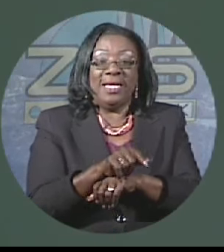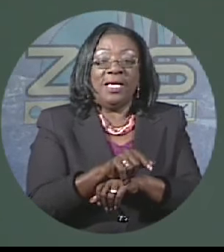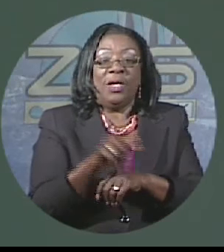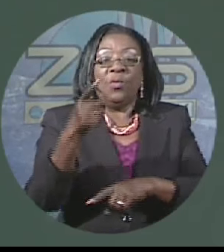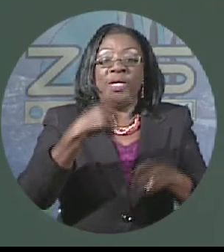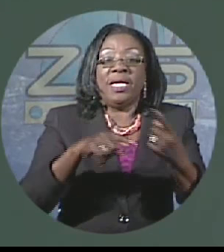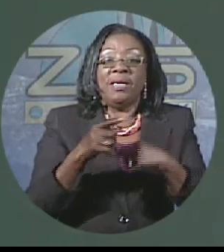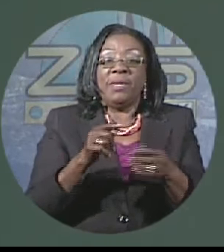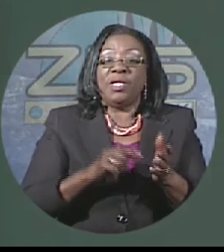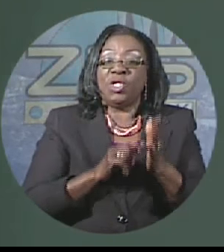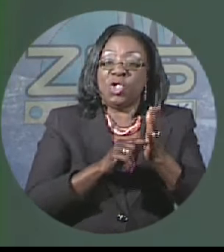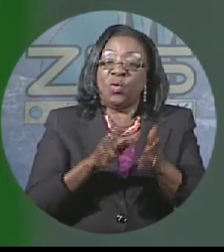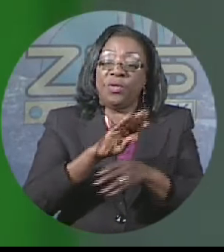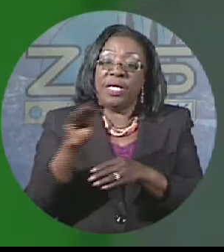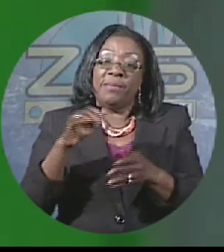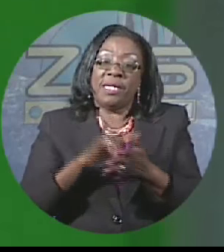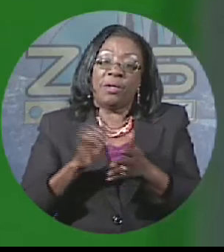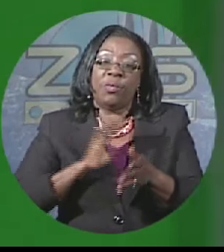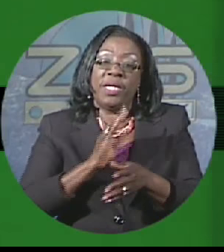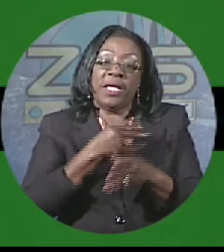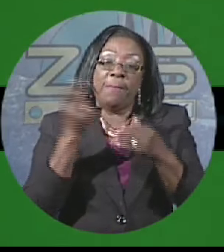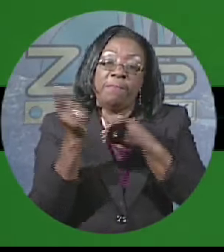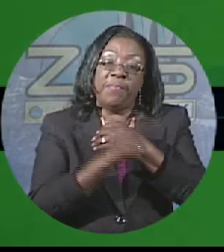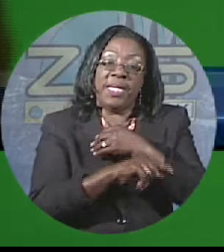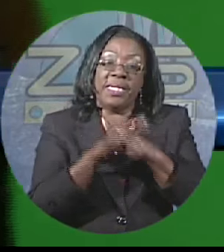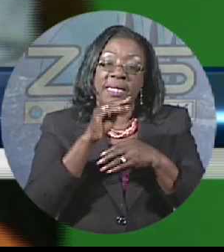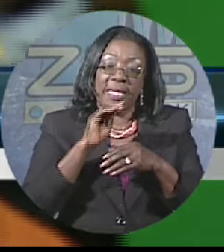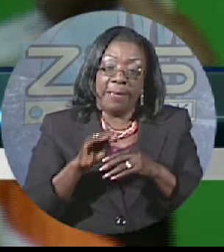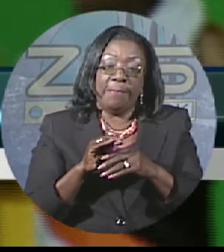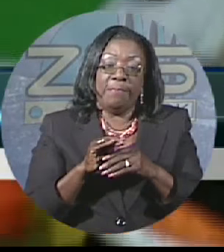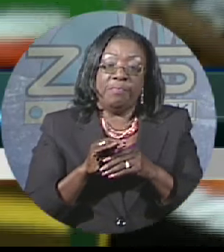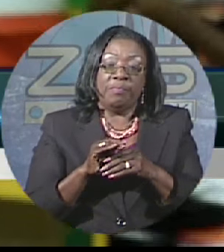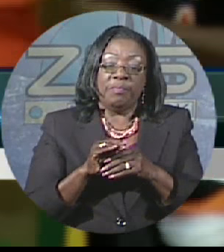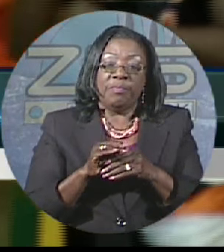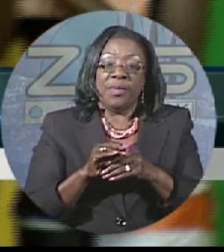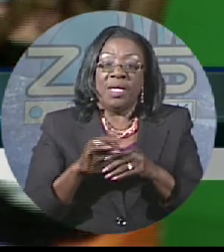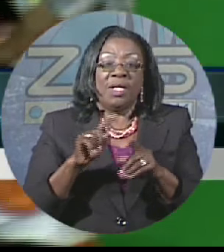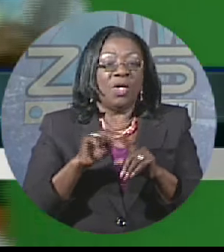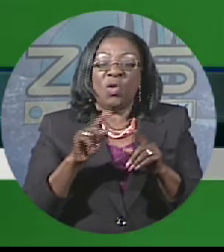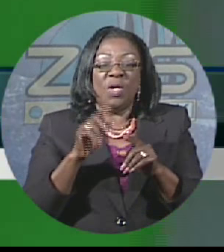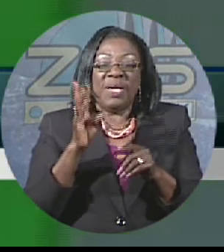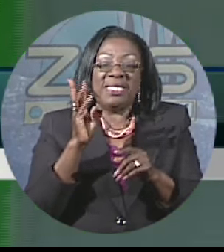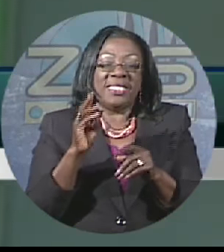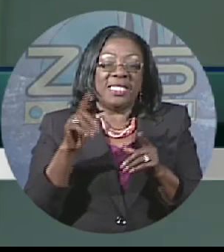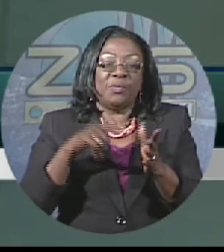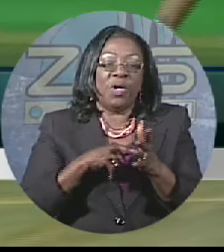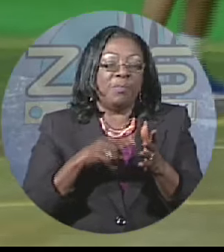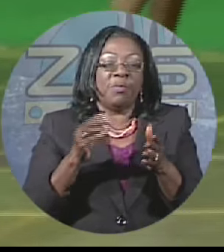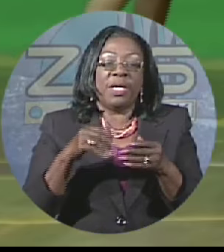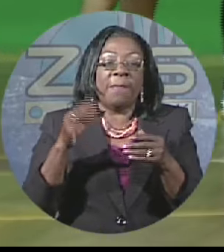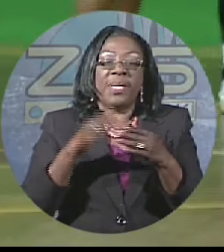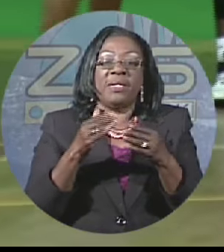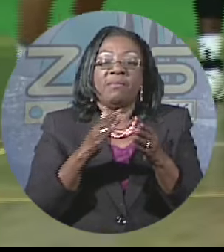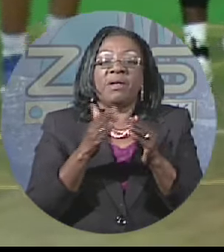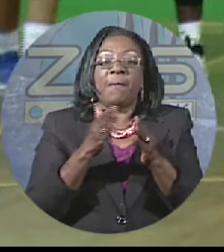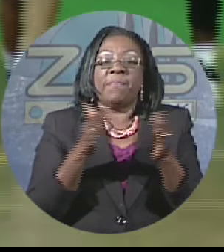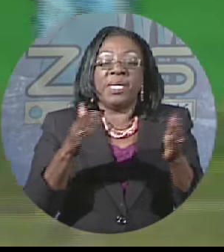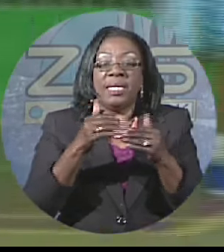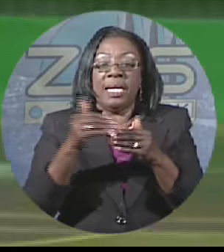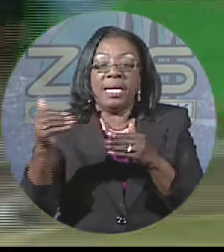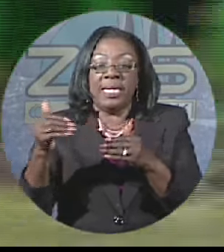in the gym and show them that we could beat them convincingly, not just a 5-6 point lead. We could beat them convincingly. What's going to happen game